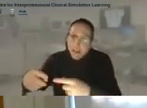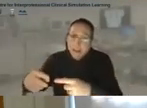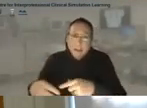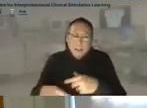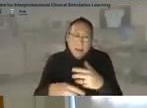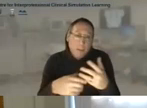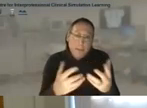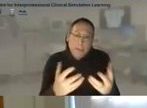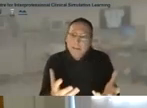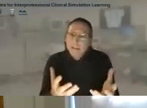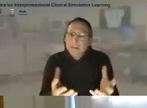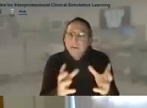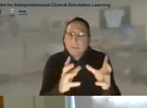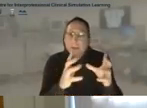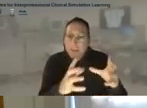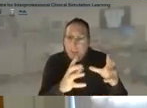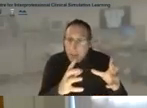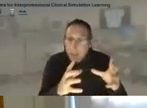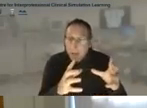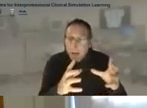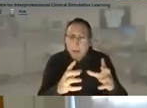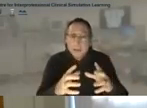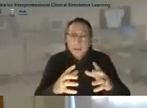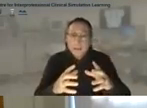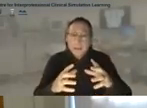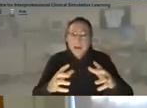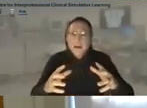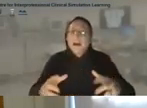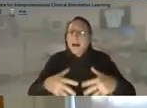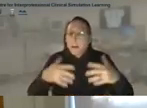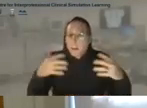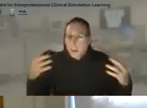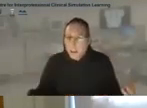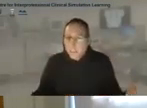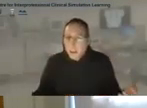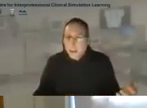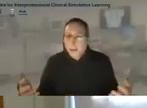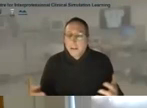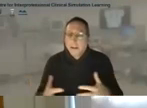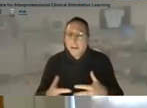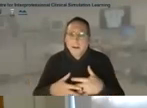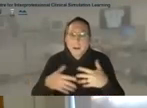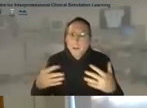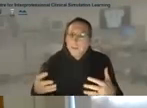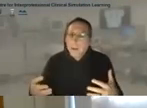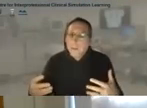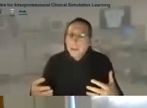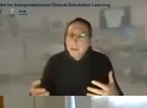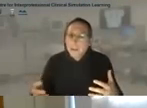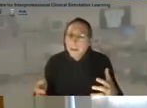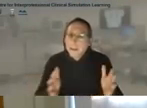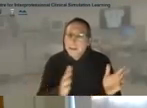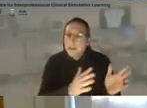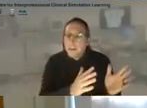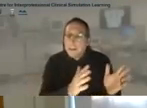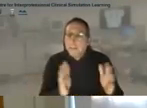yet, but to help them transition from the simulation part to the adult learning part, to the learning with, from, and about each other.